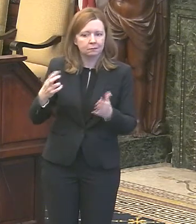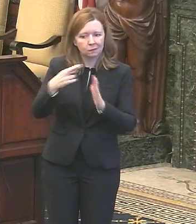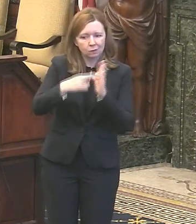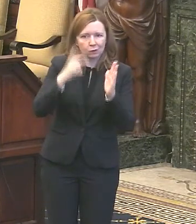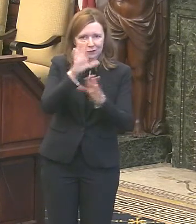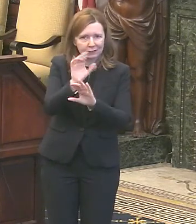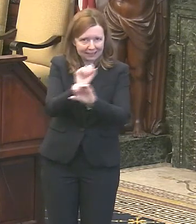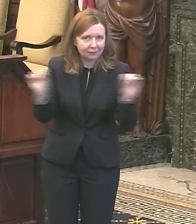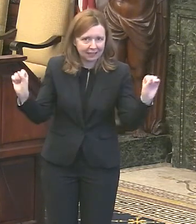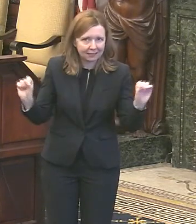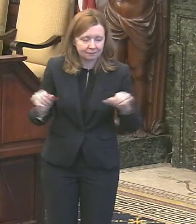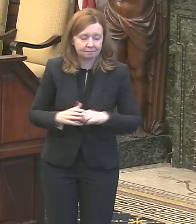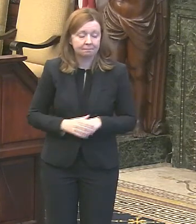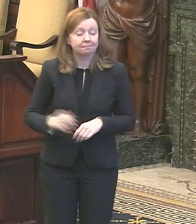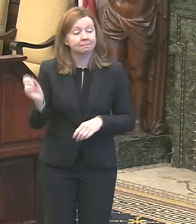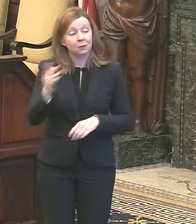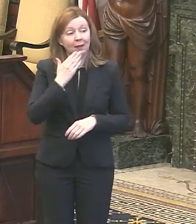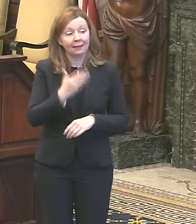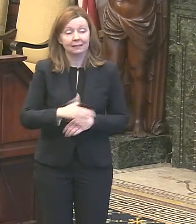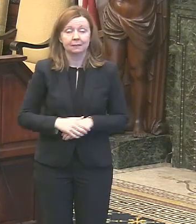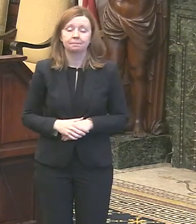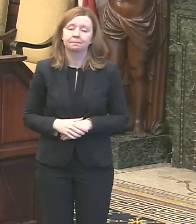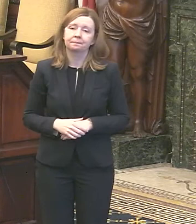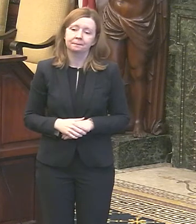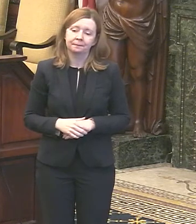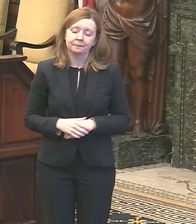their own safety. Okay, thanks so much.